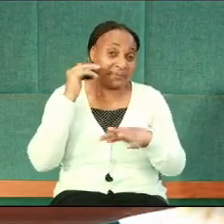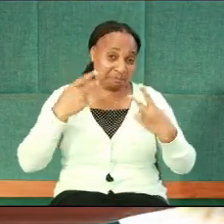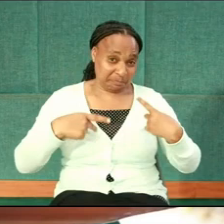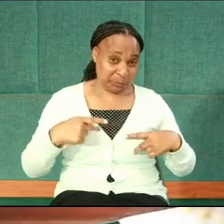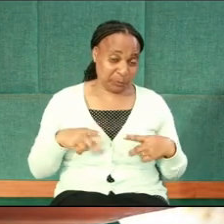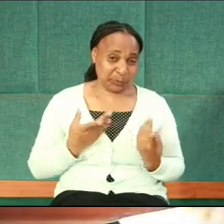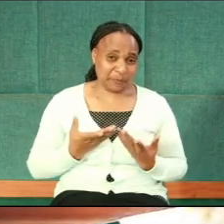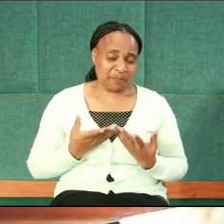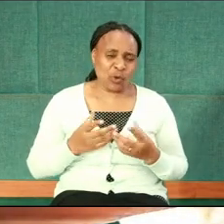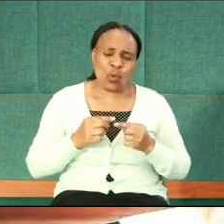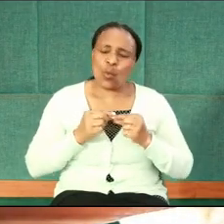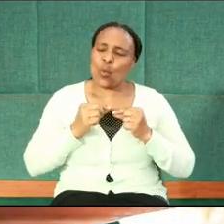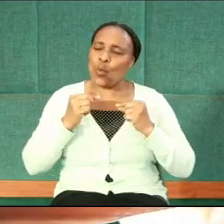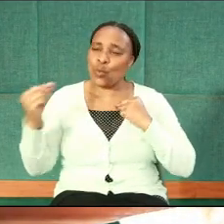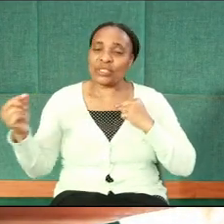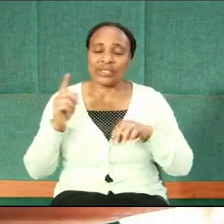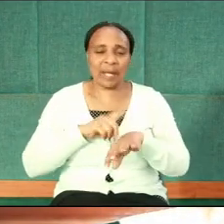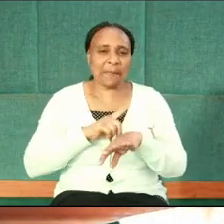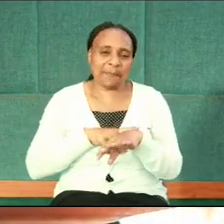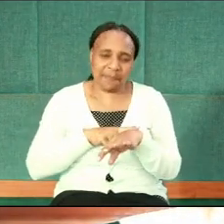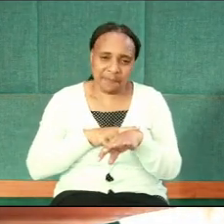people for a very long time.